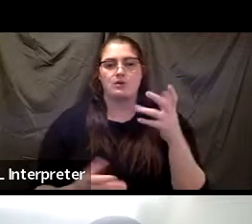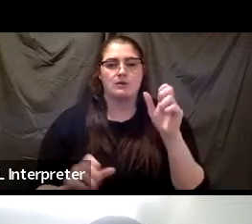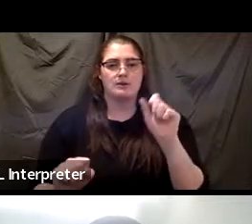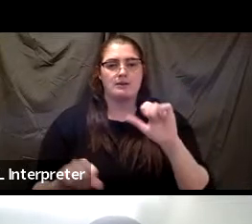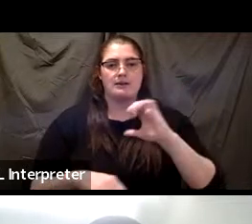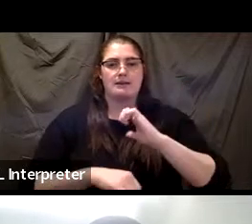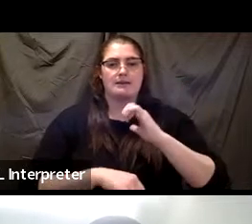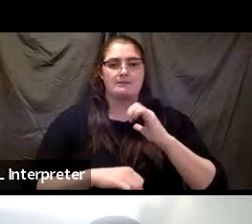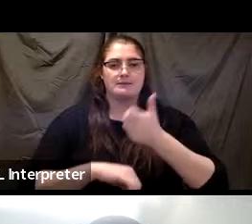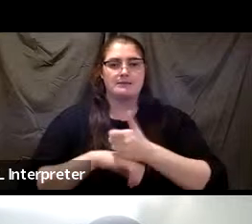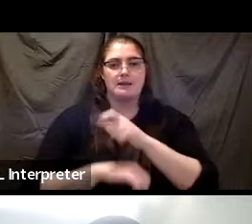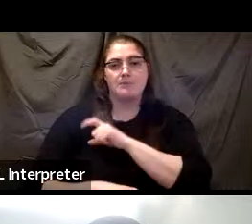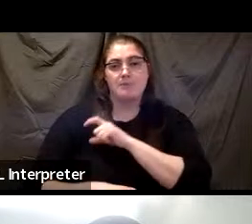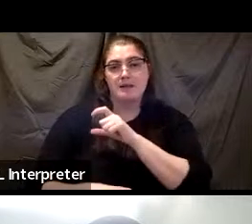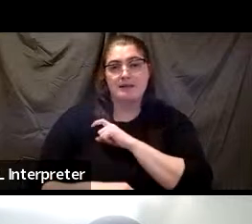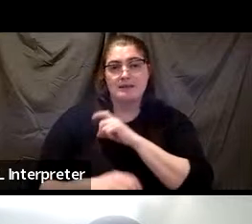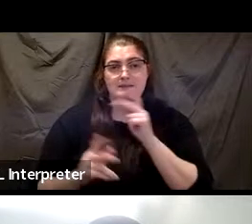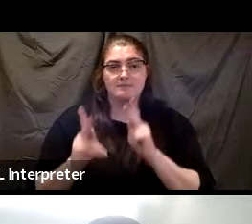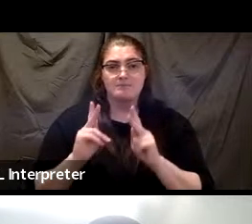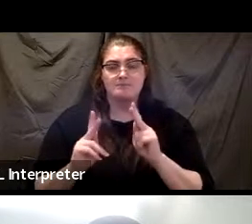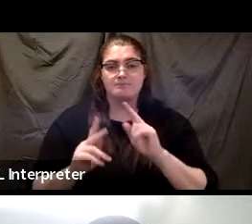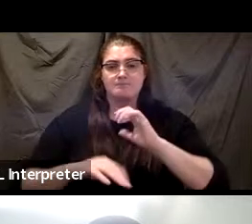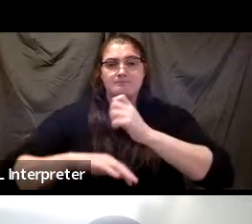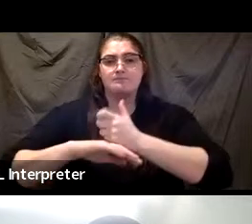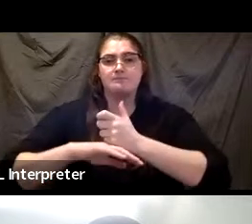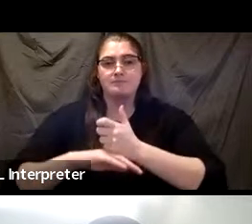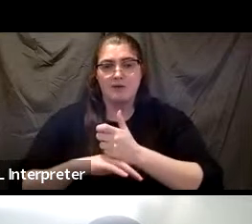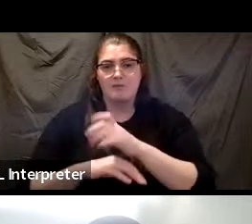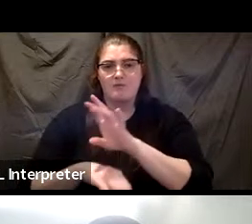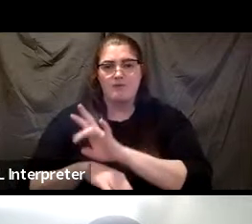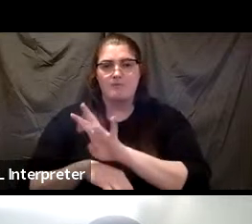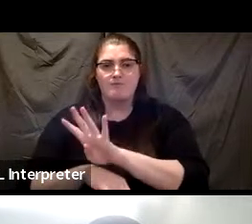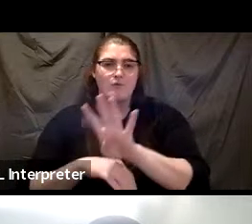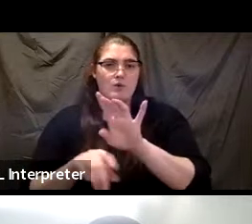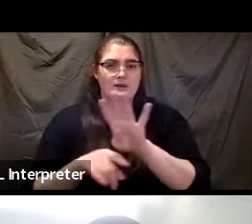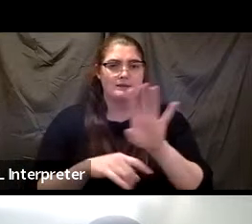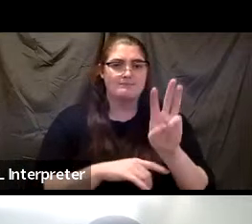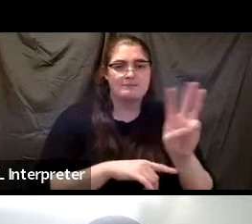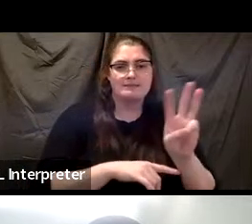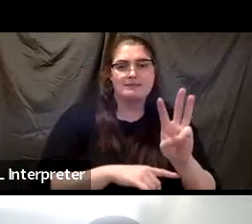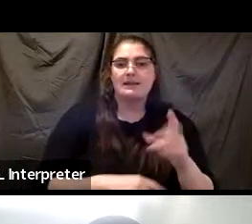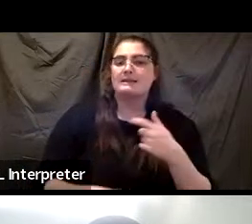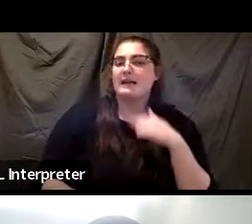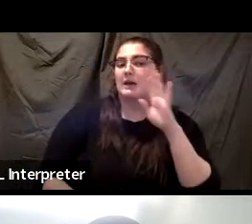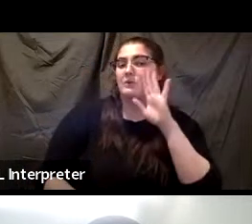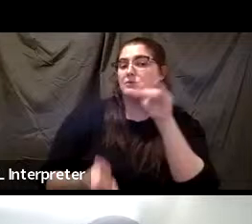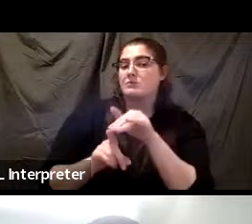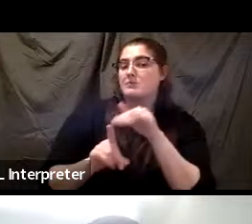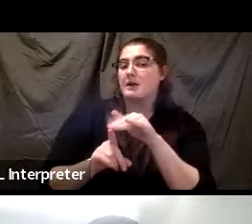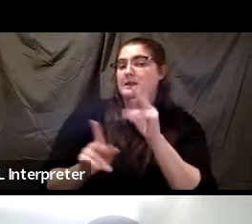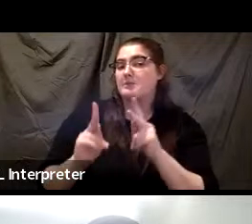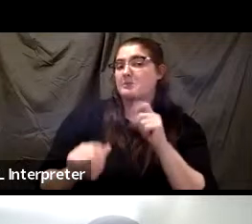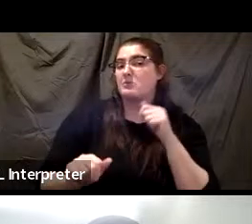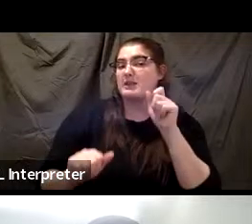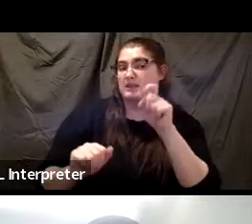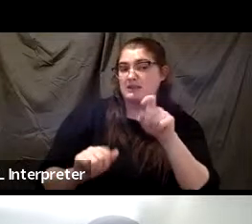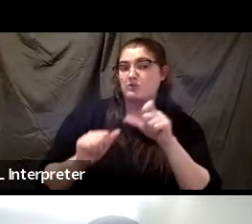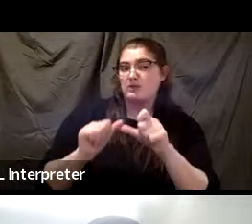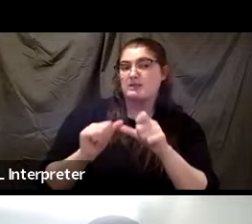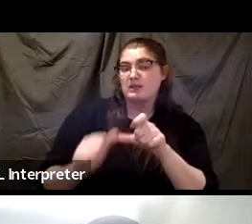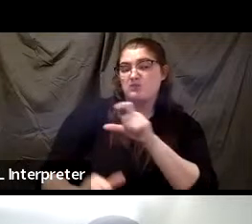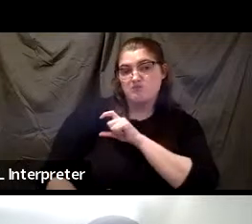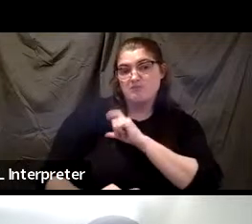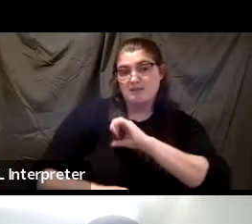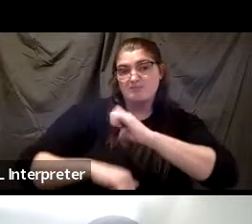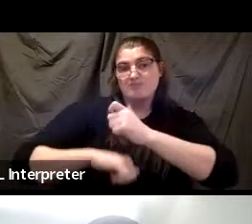We actually did. They must have dropped off from doing that. I'll remind the sergeants that they need to continue doing that. But